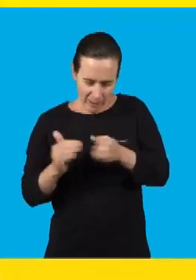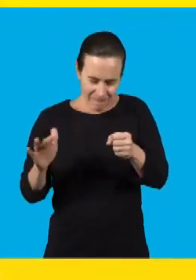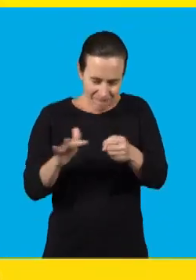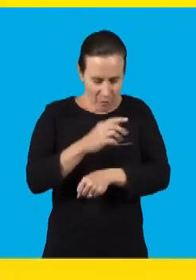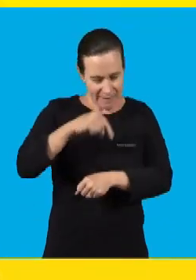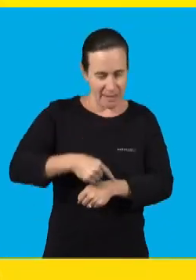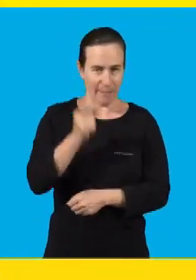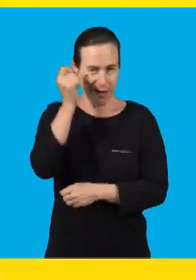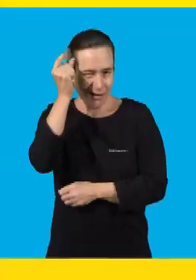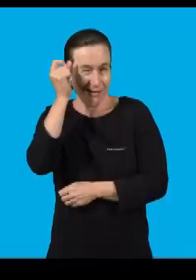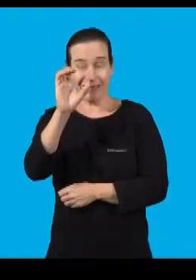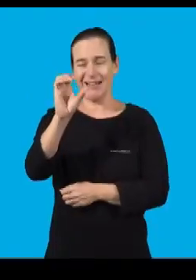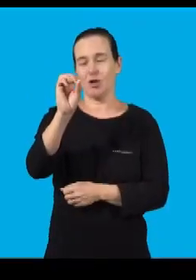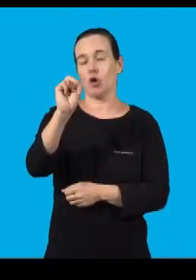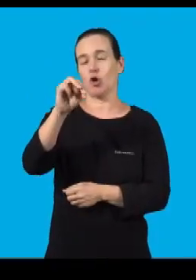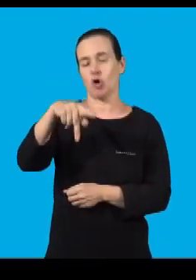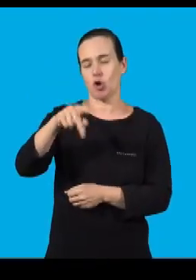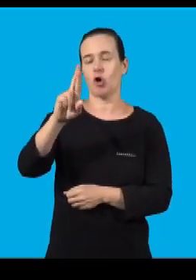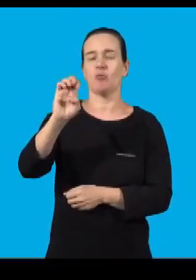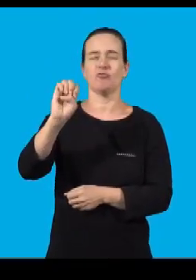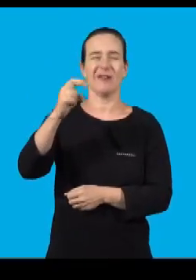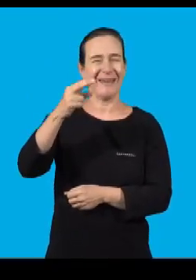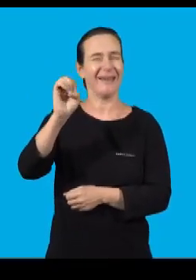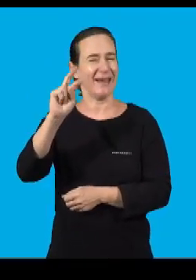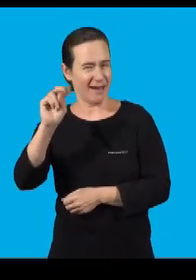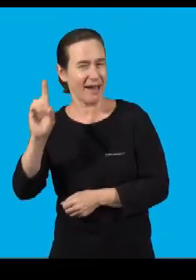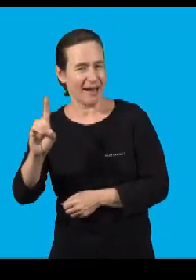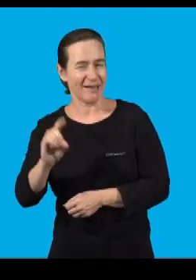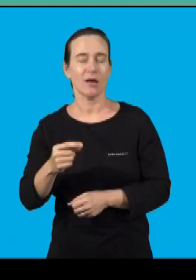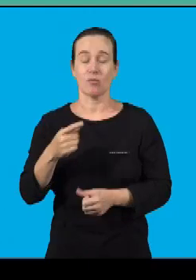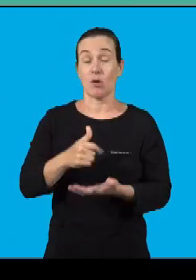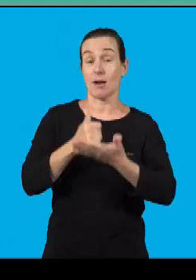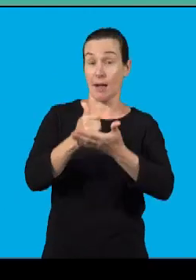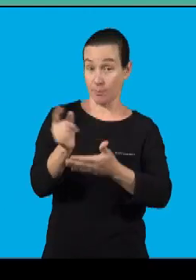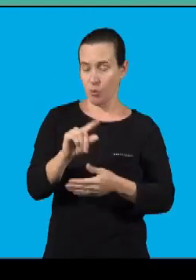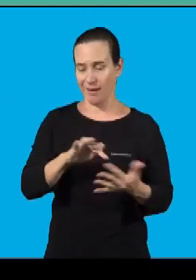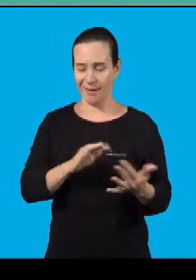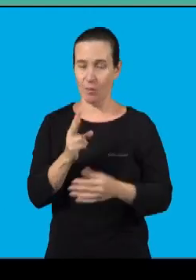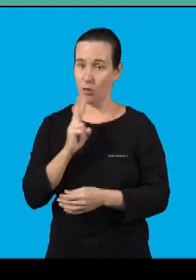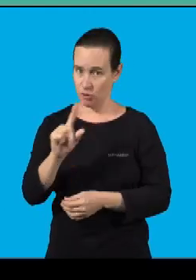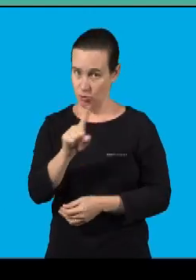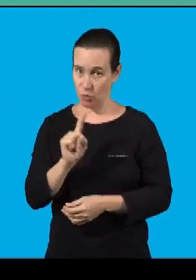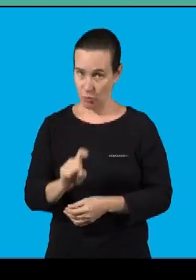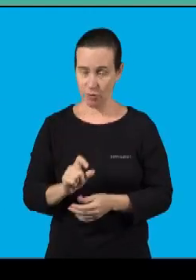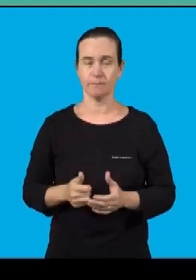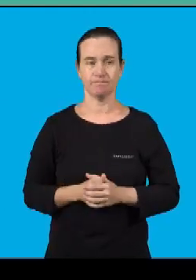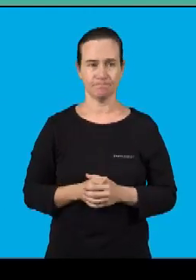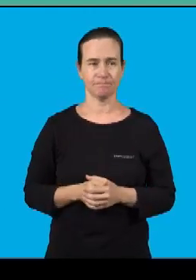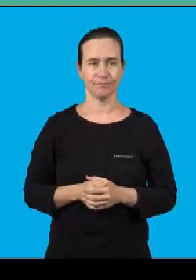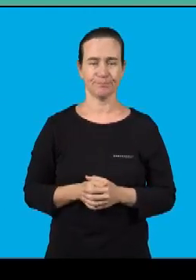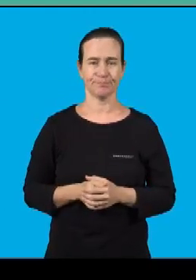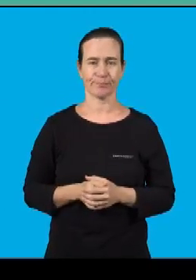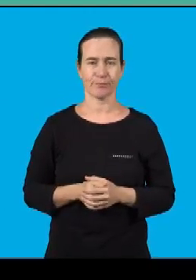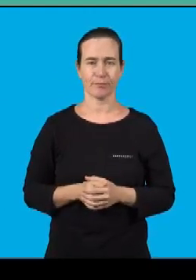our area of focus is going to be answering questions. So let's dig right in. What are we dealing with? What